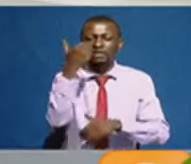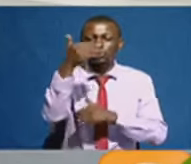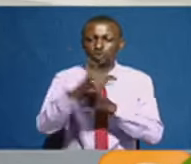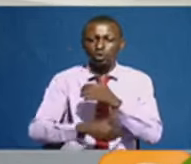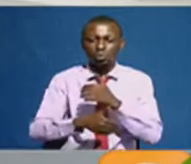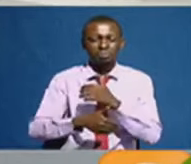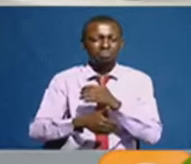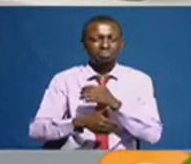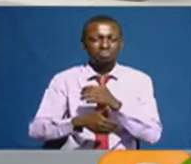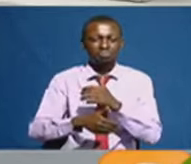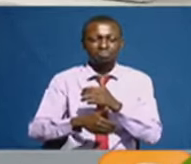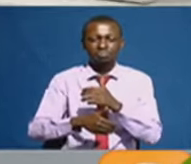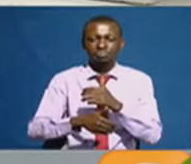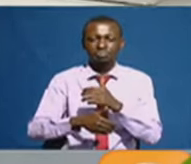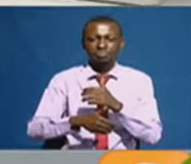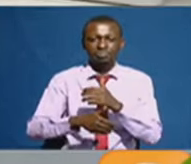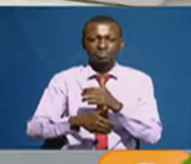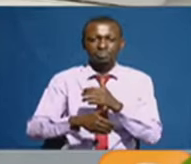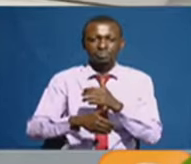to